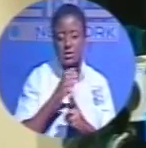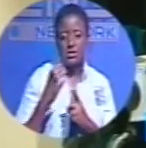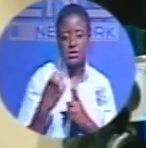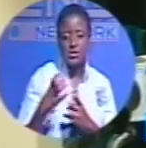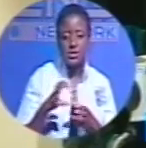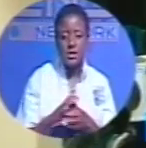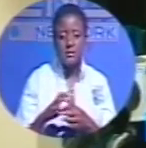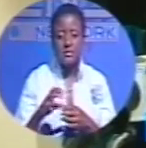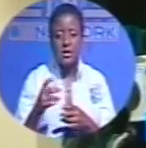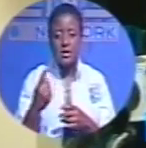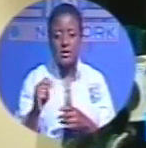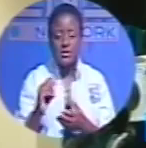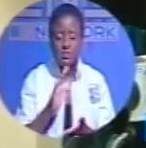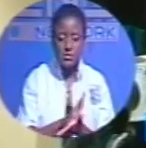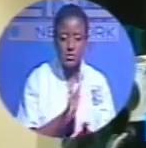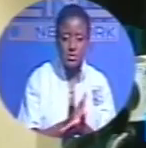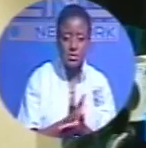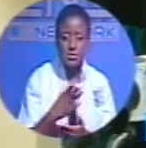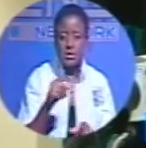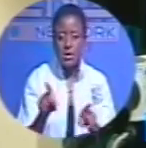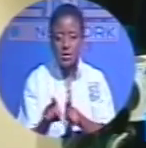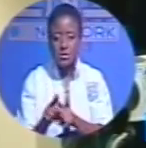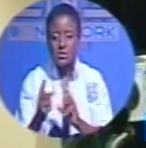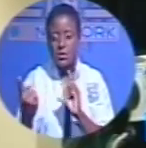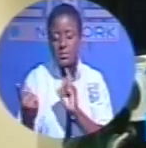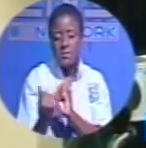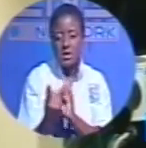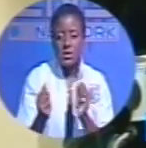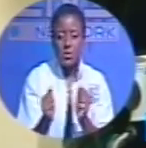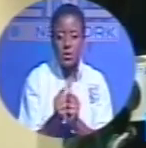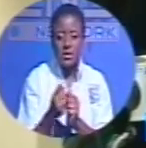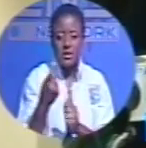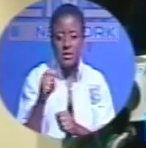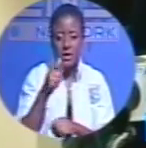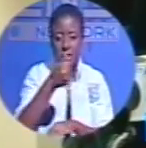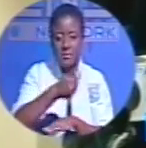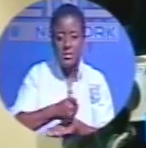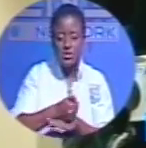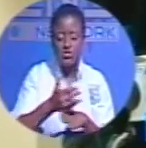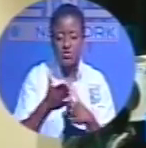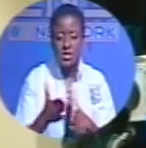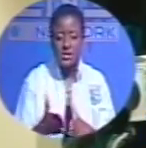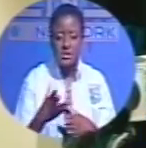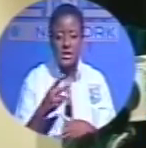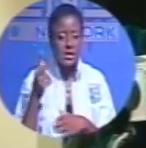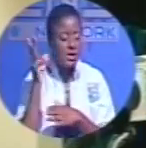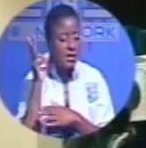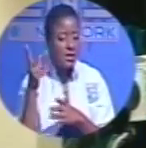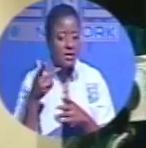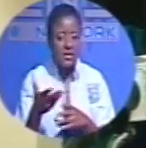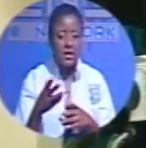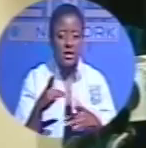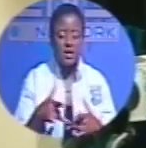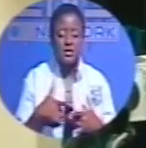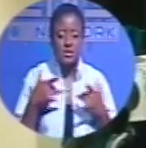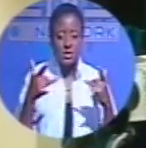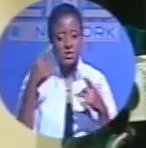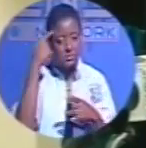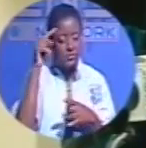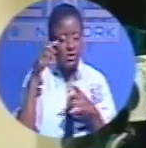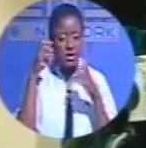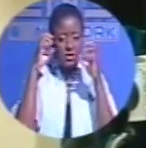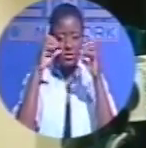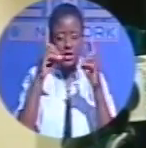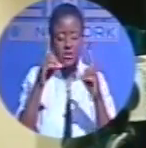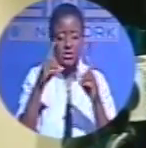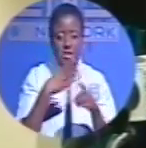given me an opportunity to meet directly with the administrators and hear their concerns for education and the hope which